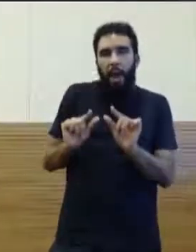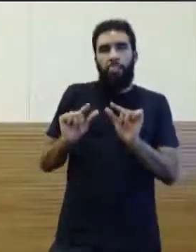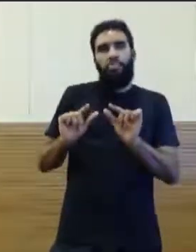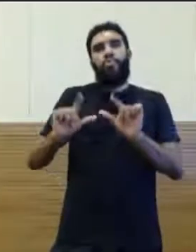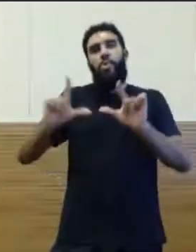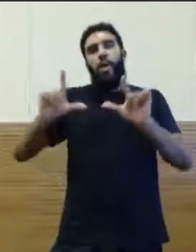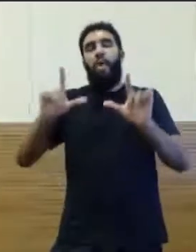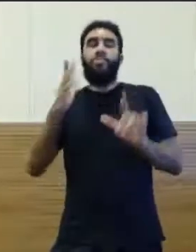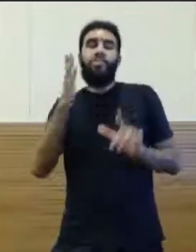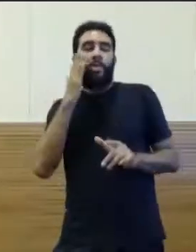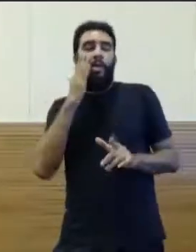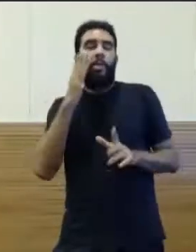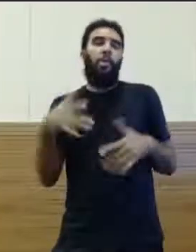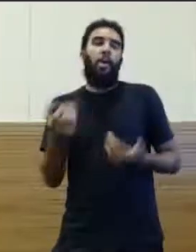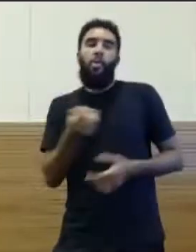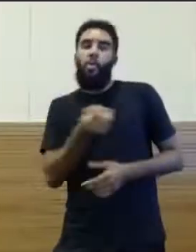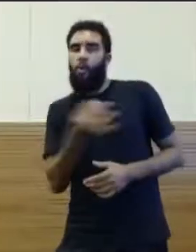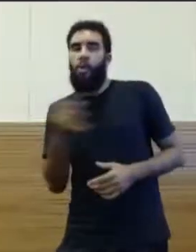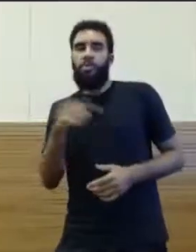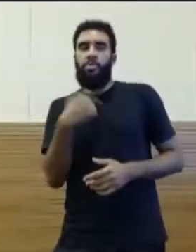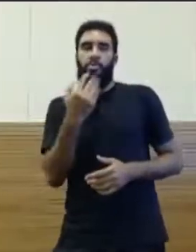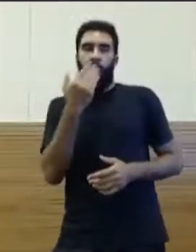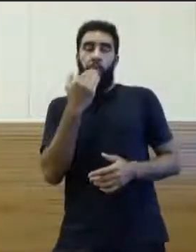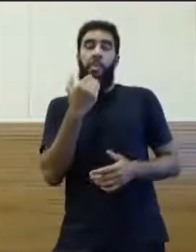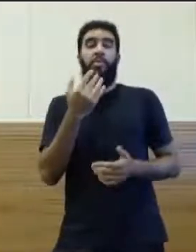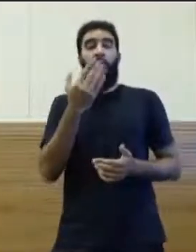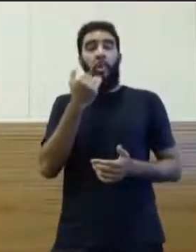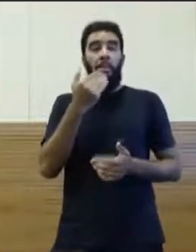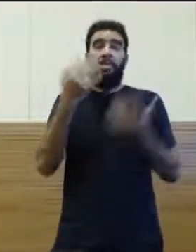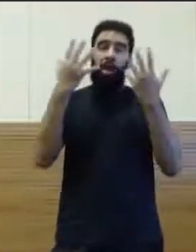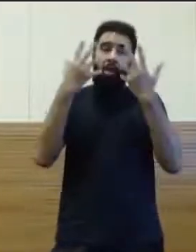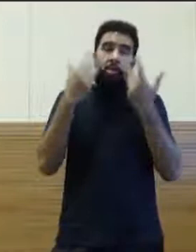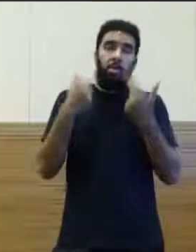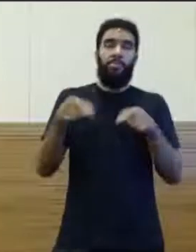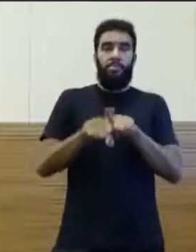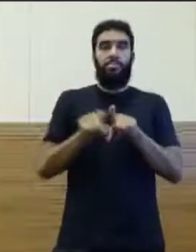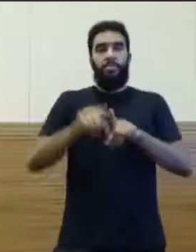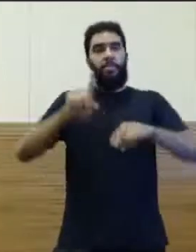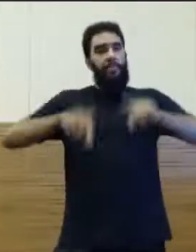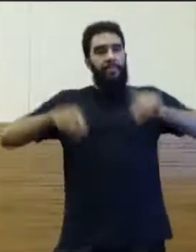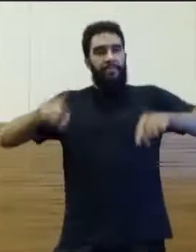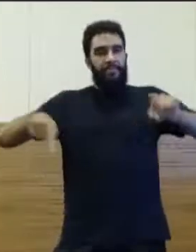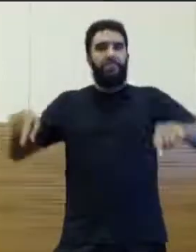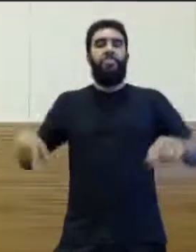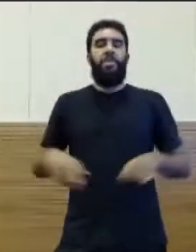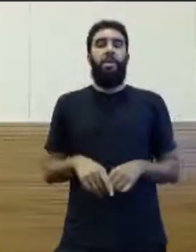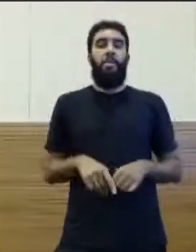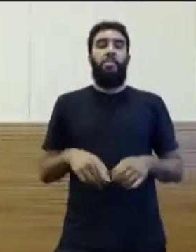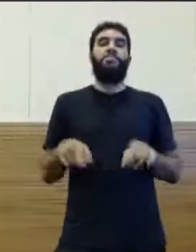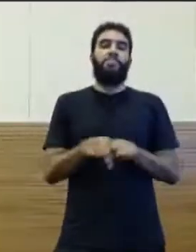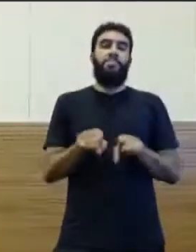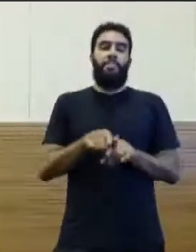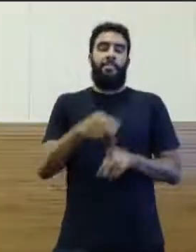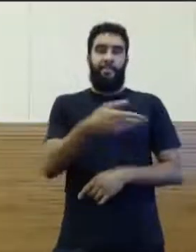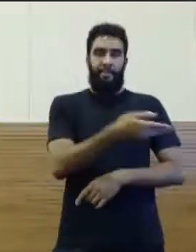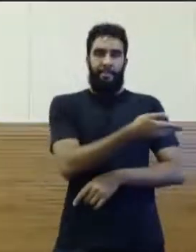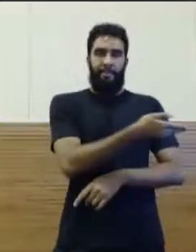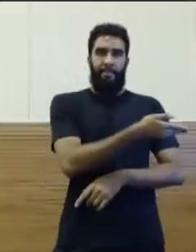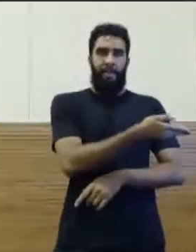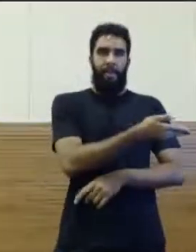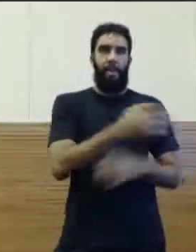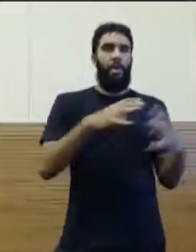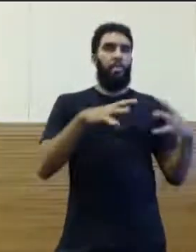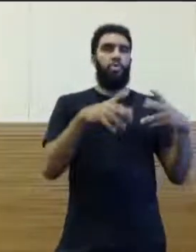and lower is the quantity that should be consumed, that should be natural and varied foods. And obviously, all of